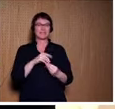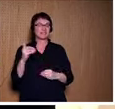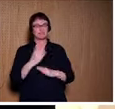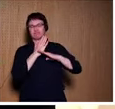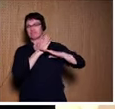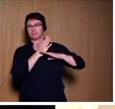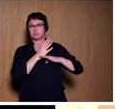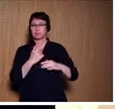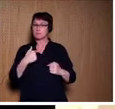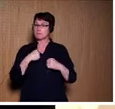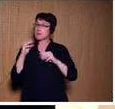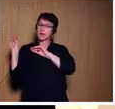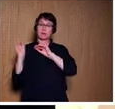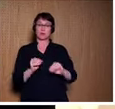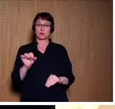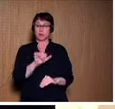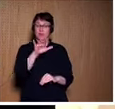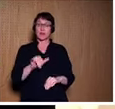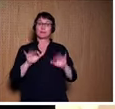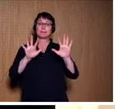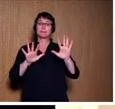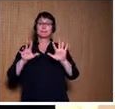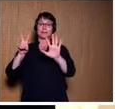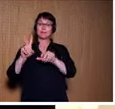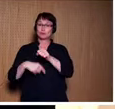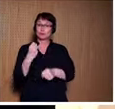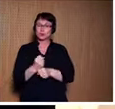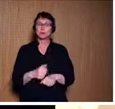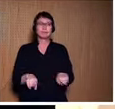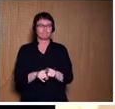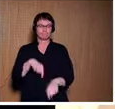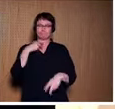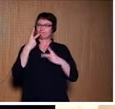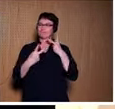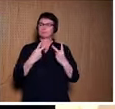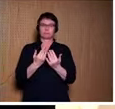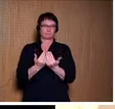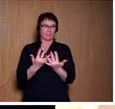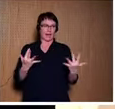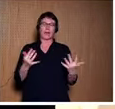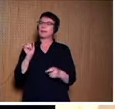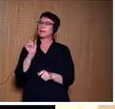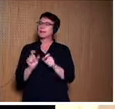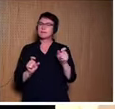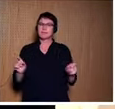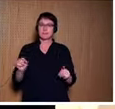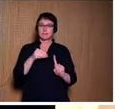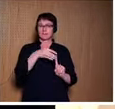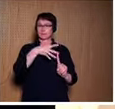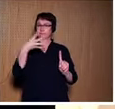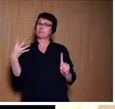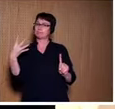I lived in South Africa, I also witnessed the rise of coordinated campaigns against